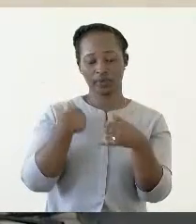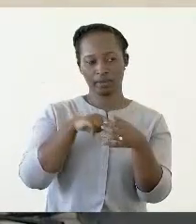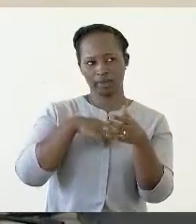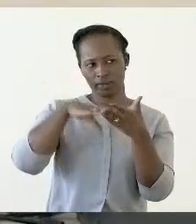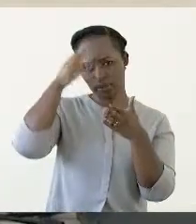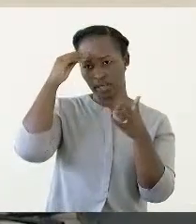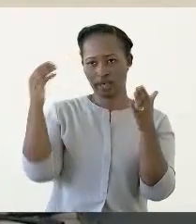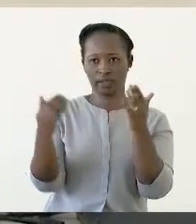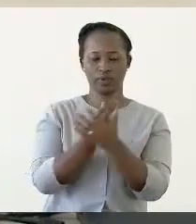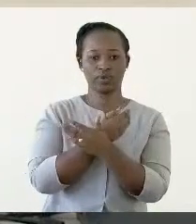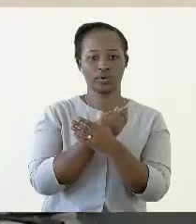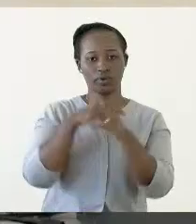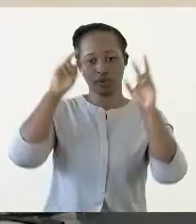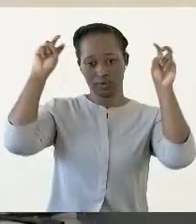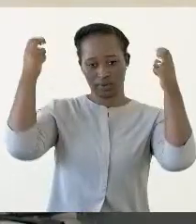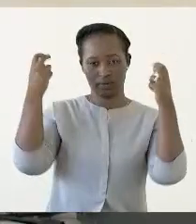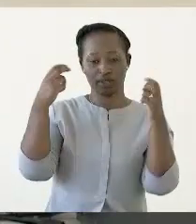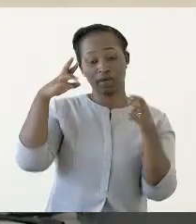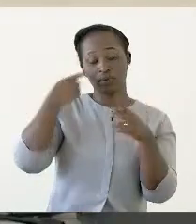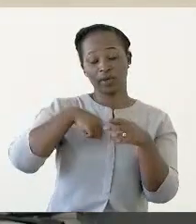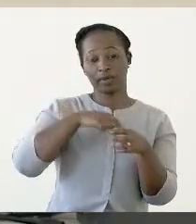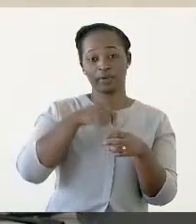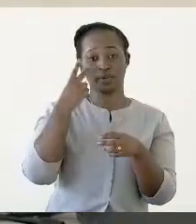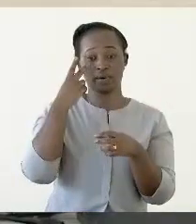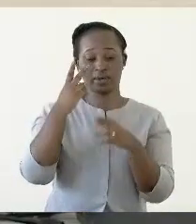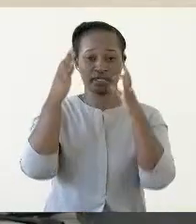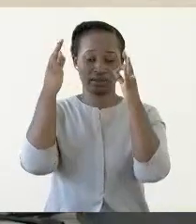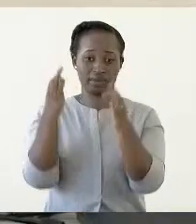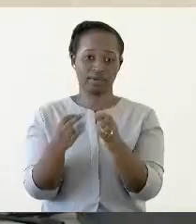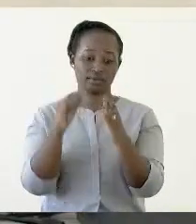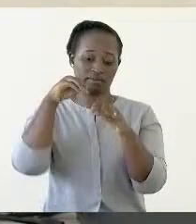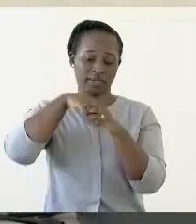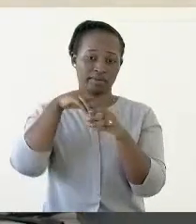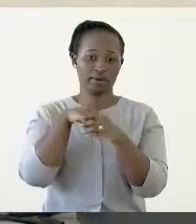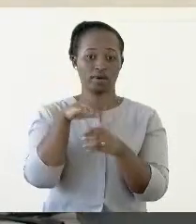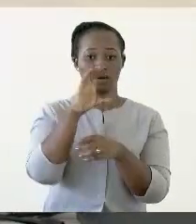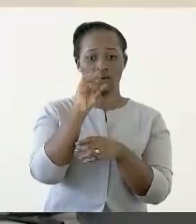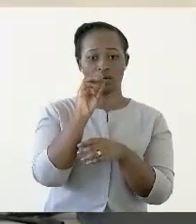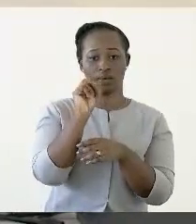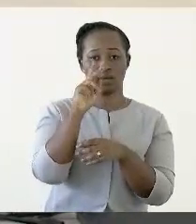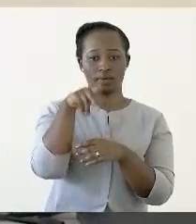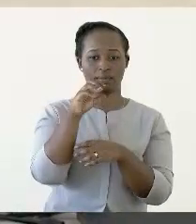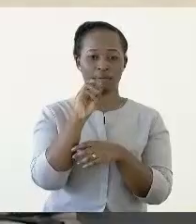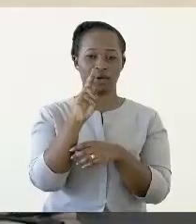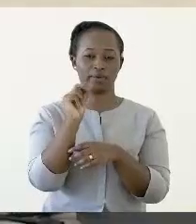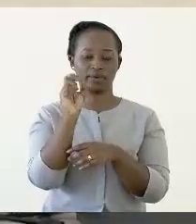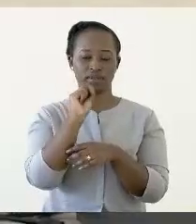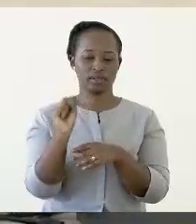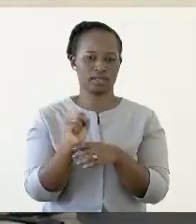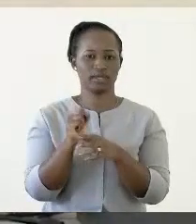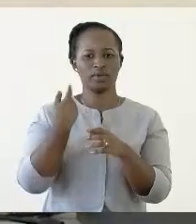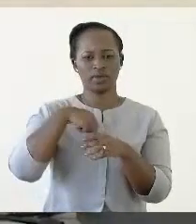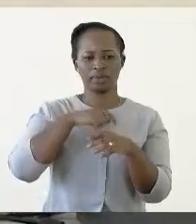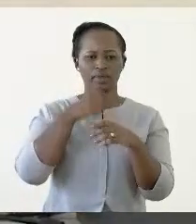atoms. You remember that. We have seen what we call an element. But if